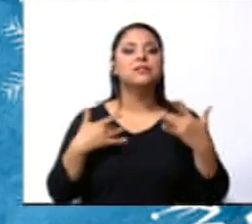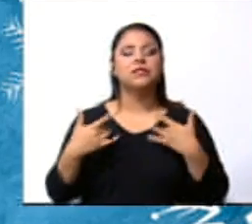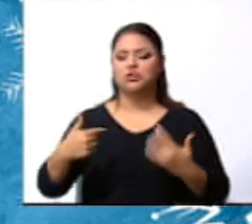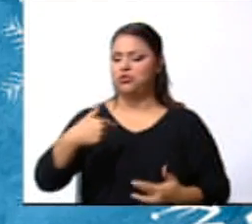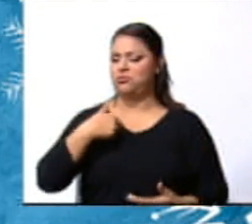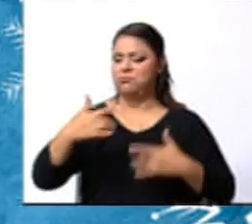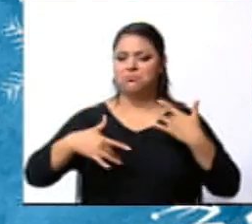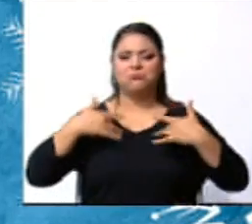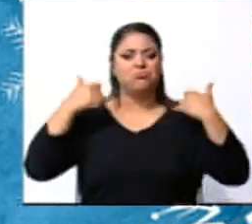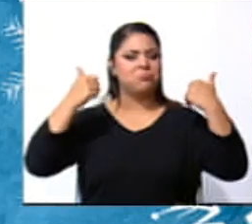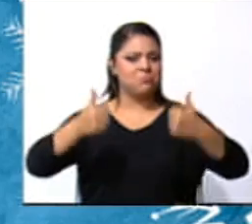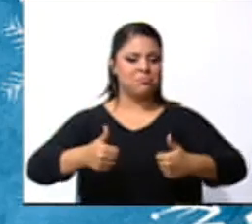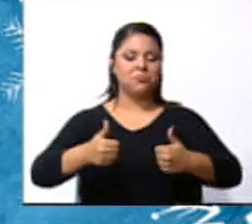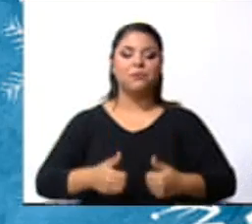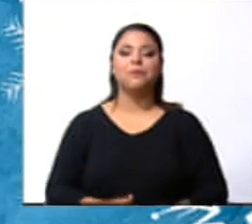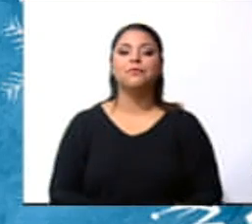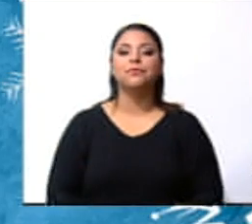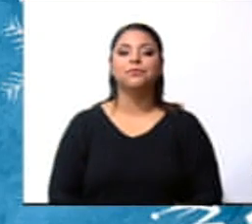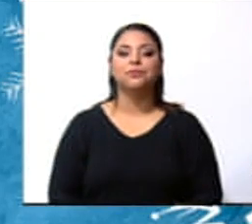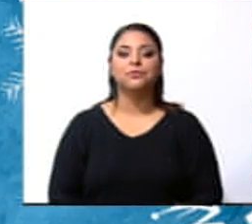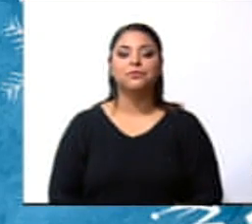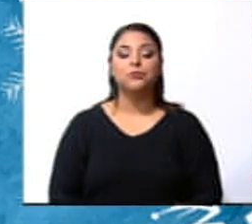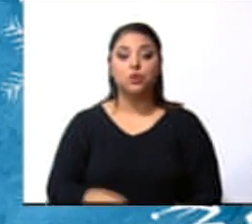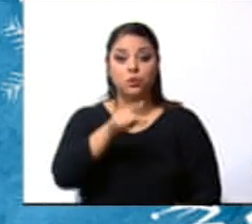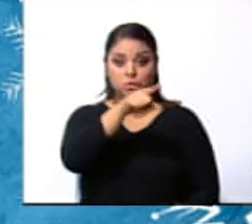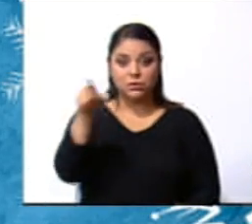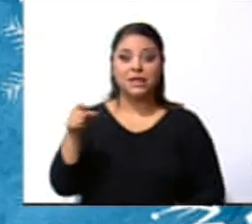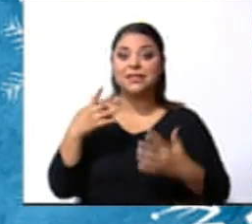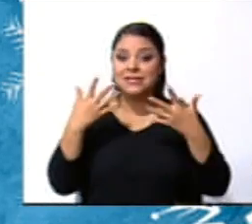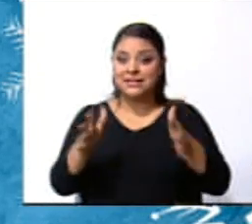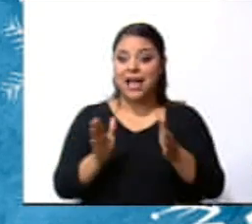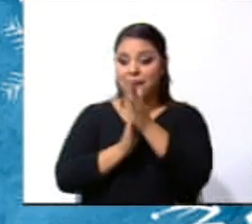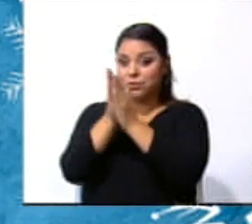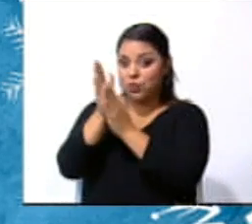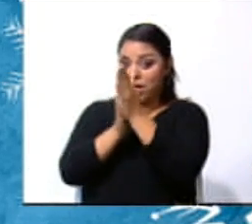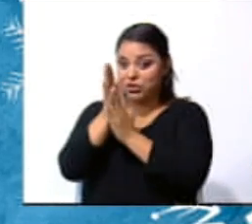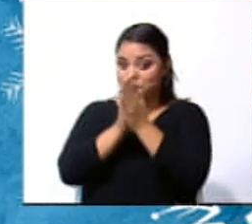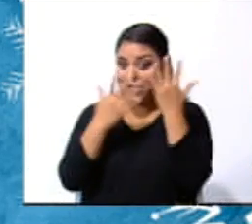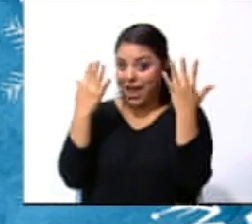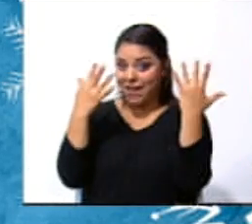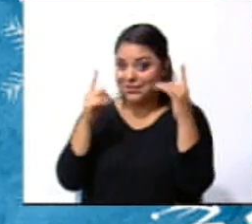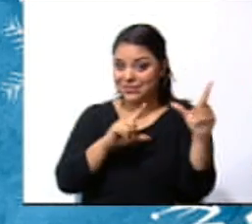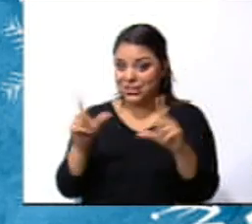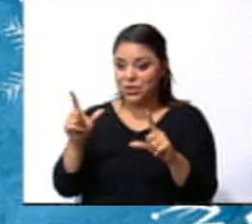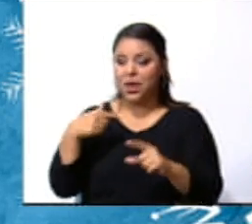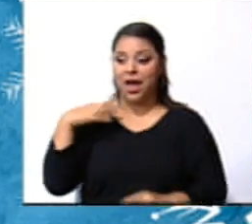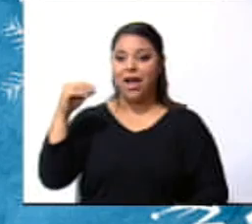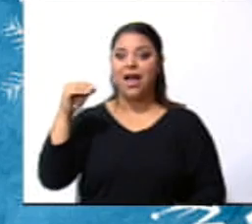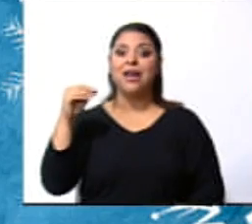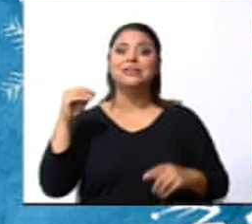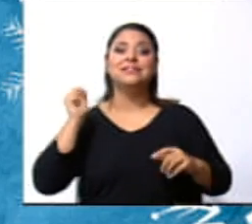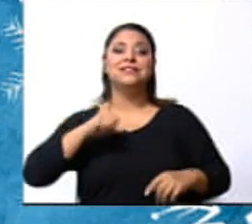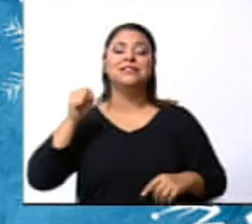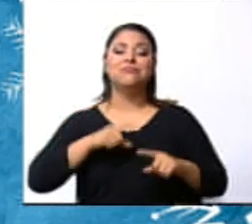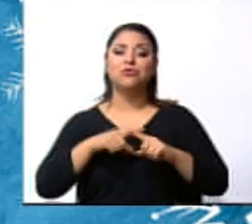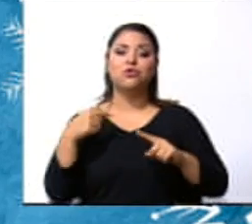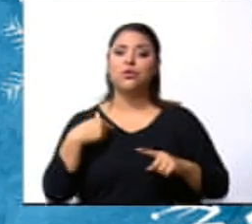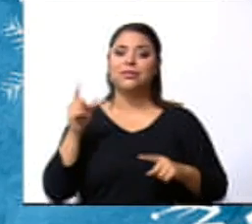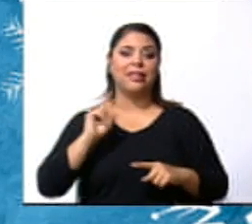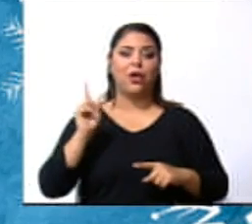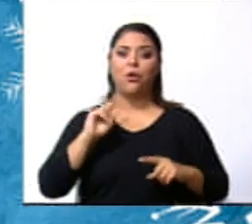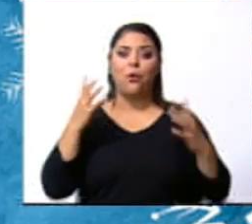great. Did you wash your hands already? Yes, even though I have no hands, I washed